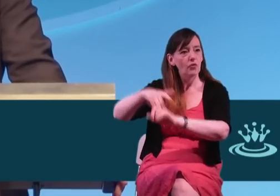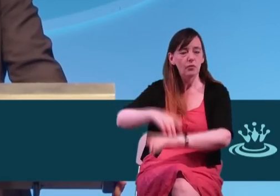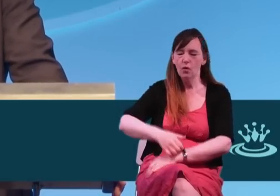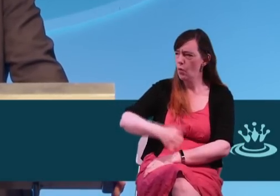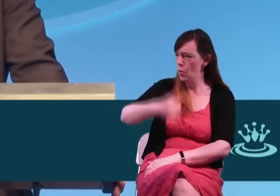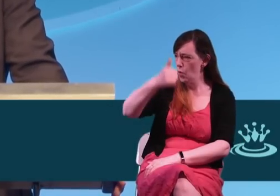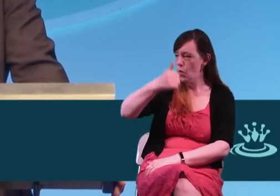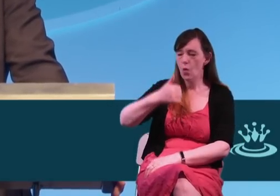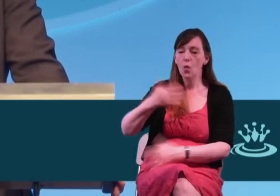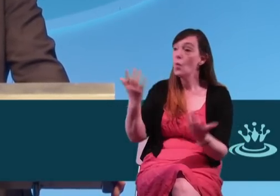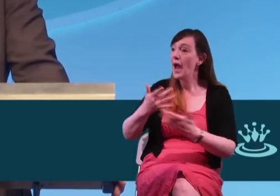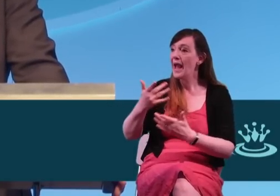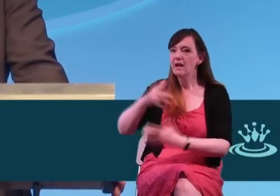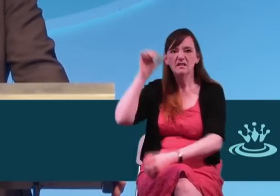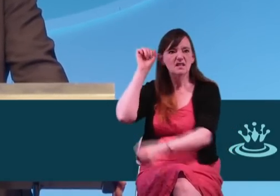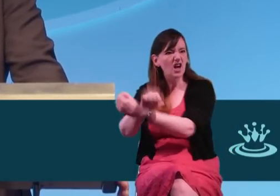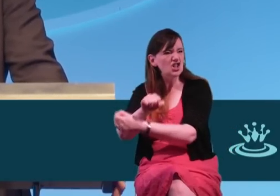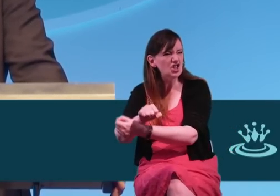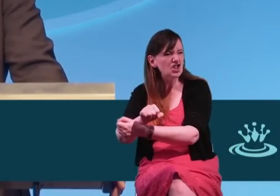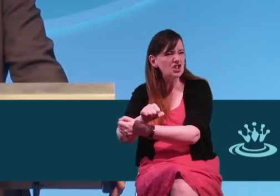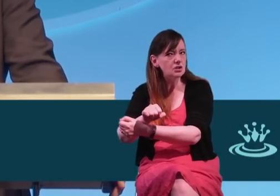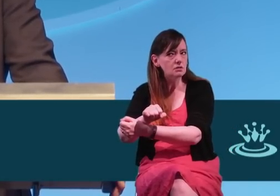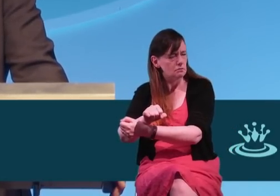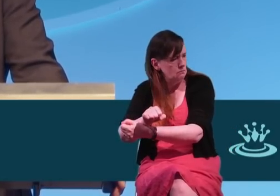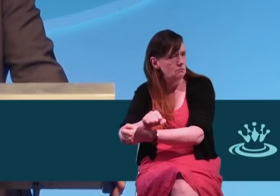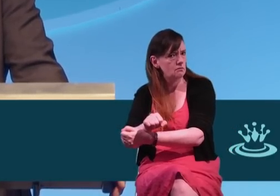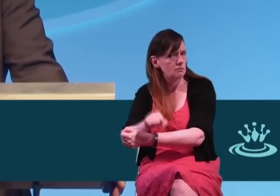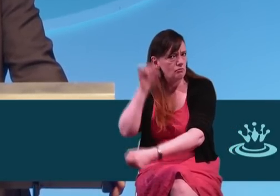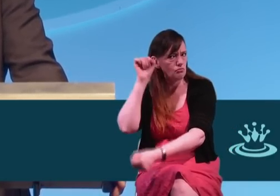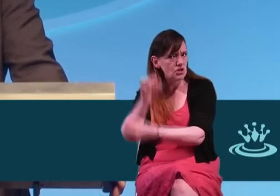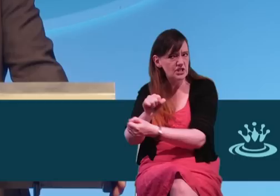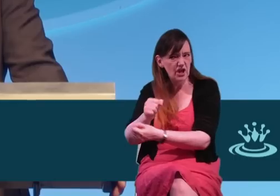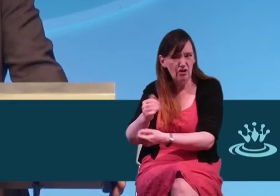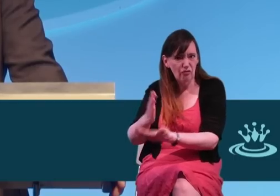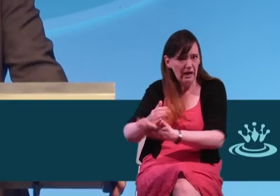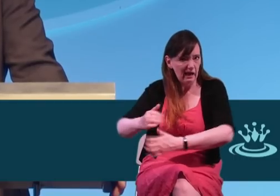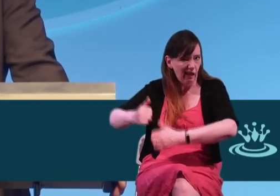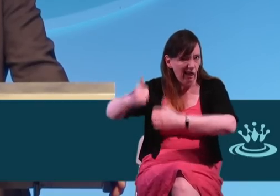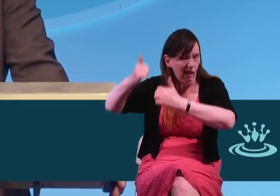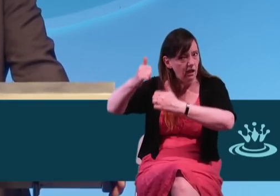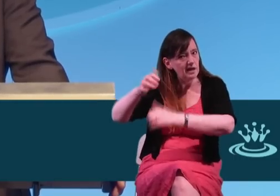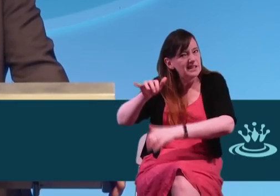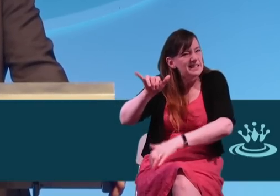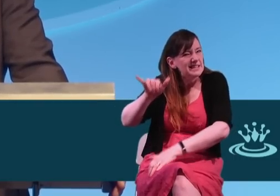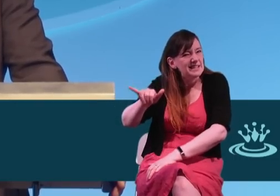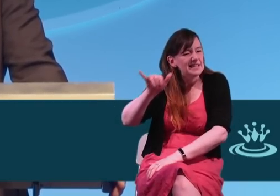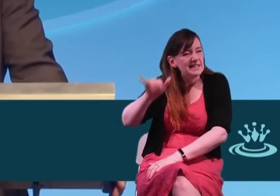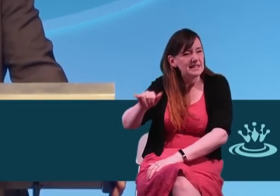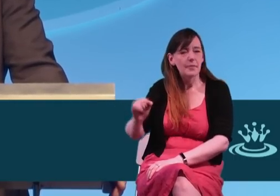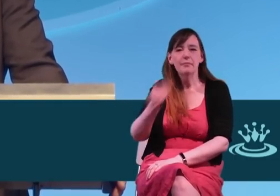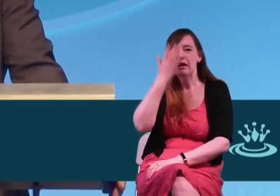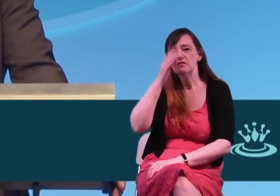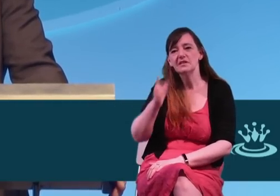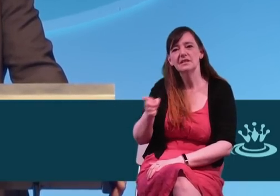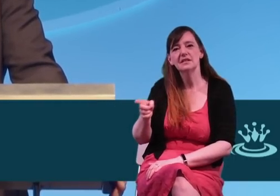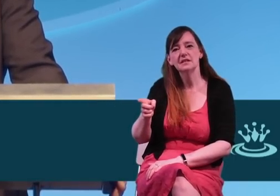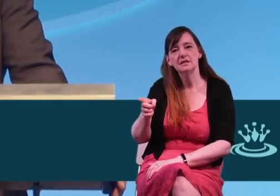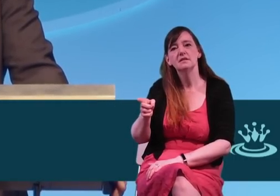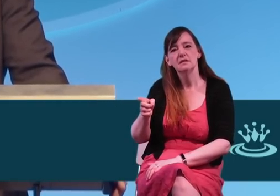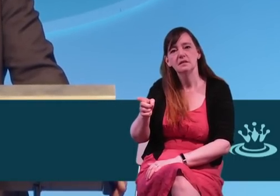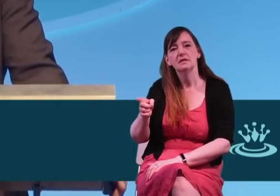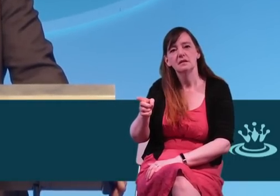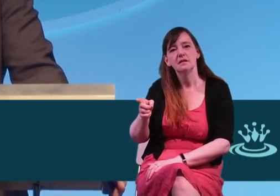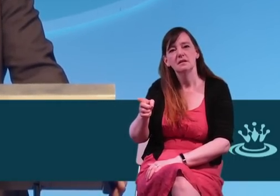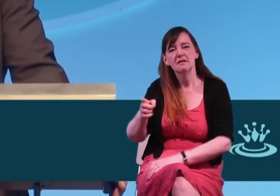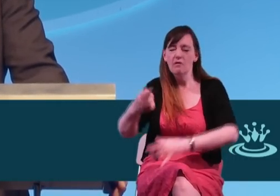He's in a dungeon. Well, he can't be that great if he's in a dungeon. How embarrassing is that? Do not be ashamed of the message.